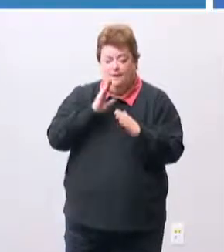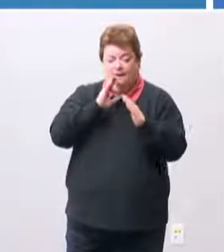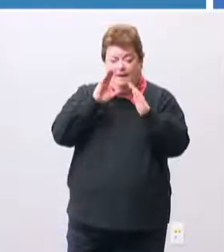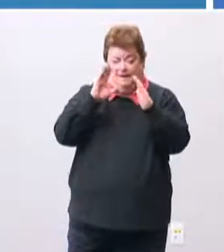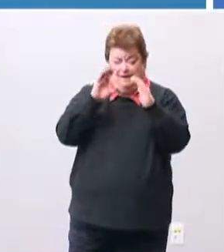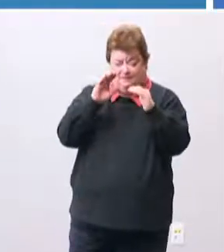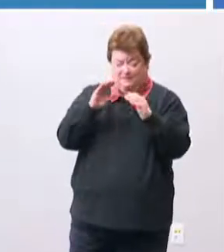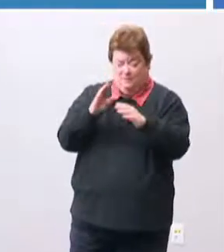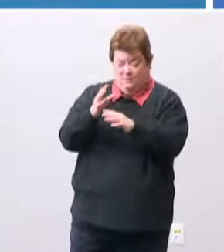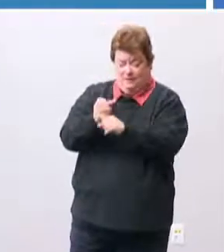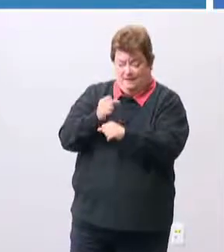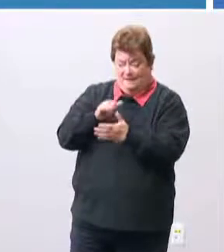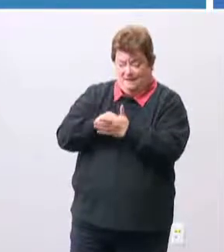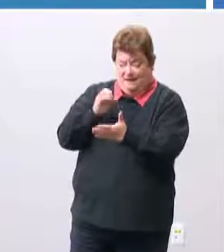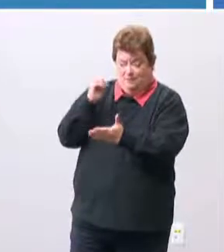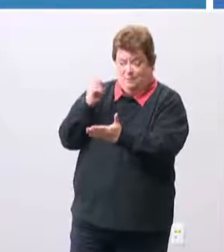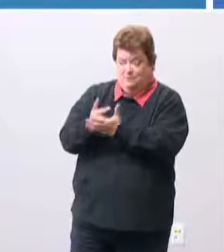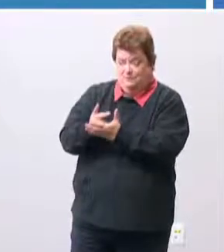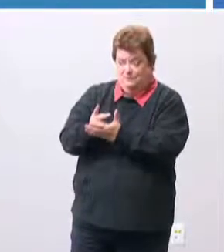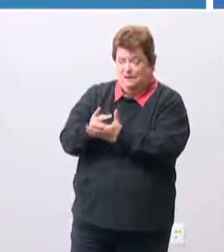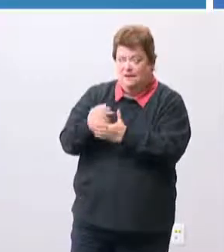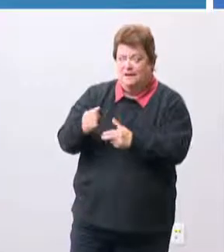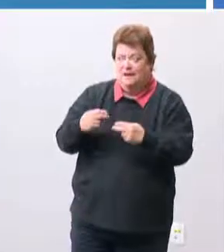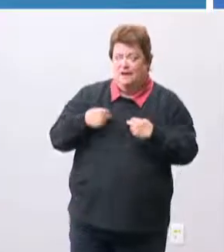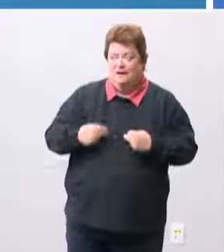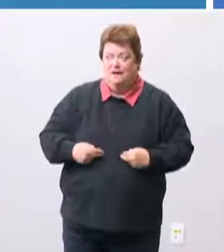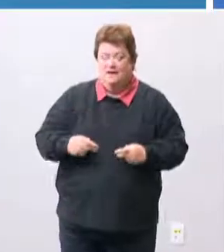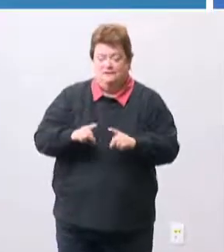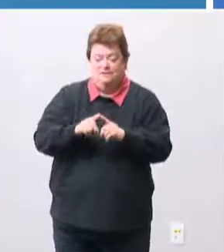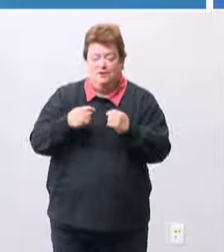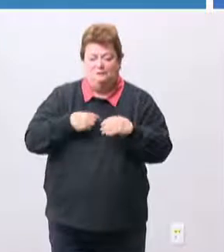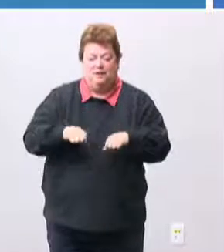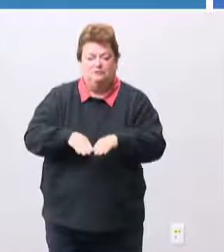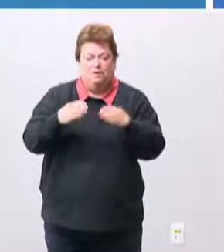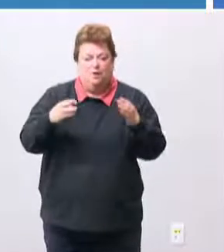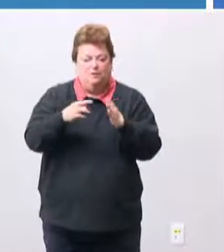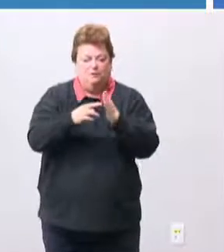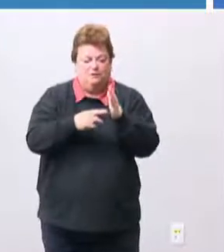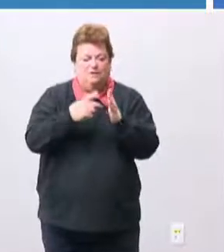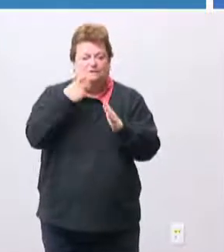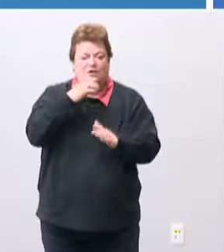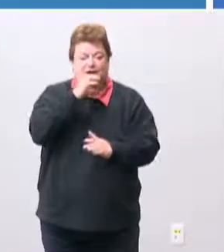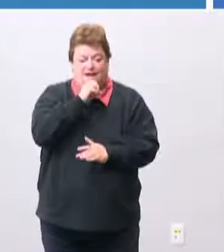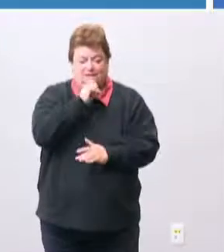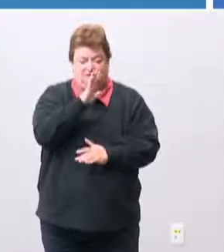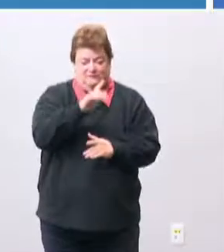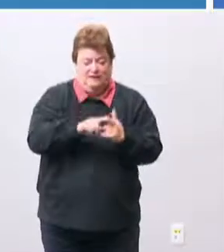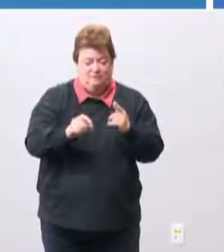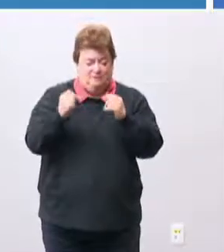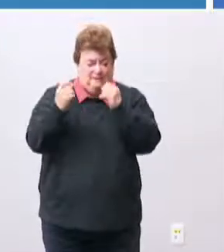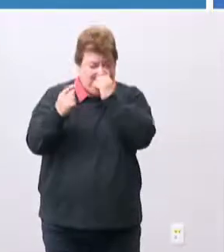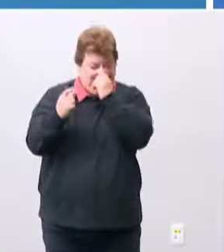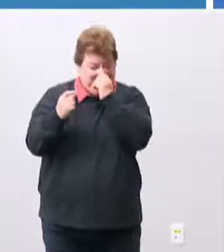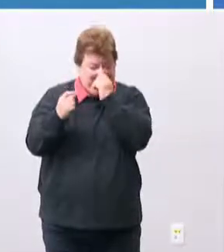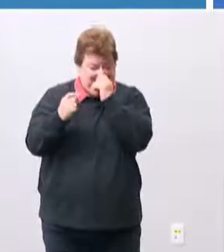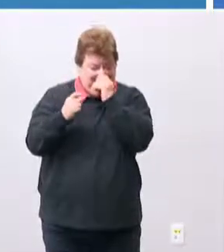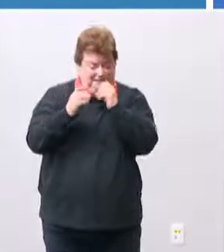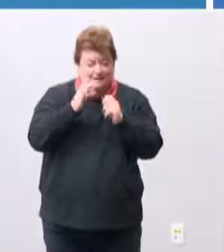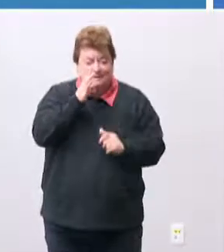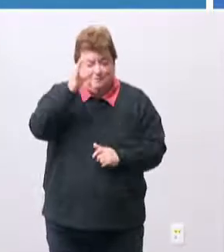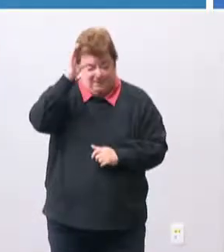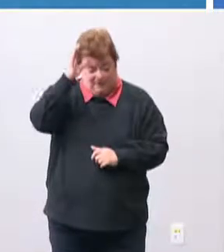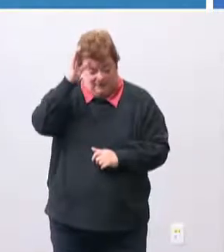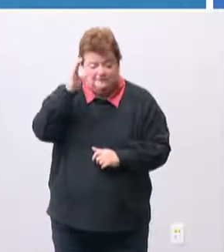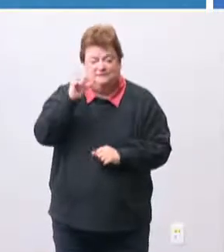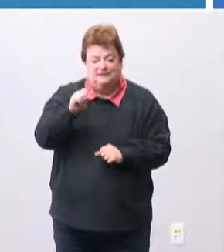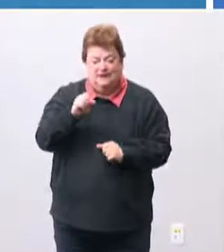vaccine approval, the health department has opened registration for 5 through 11-year-olds. Parents and guardians are encouraged